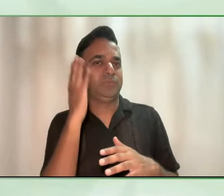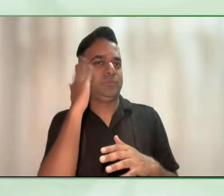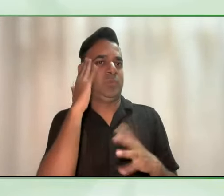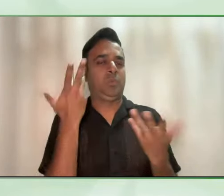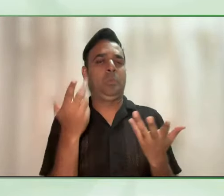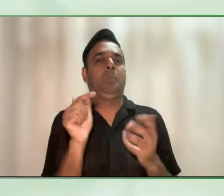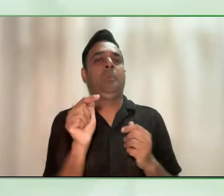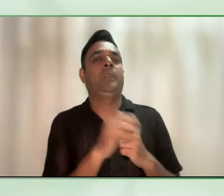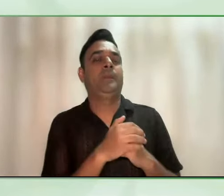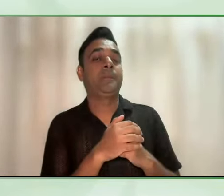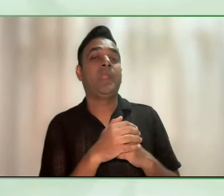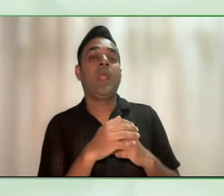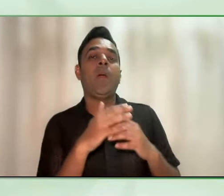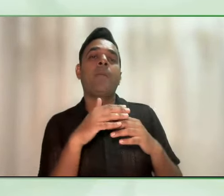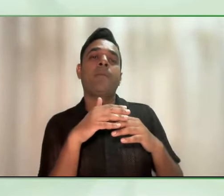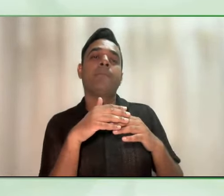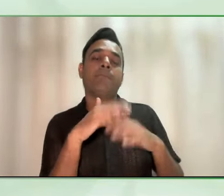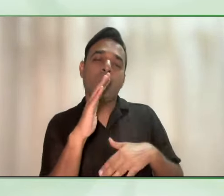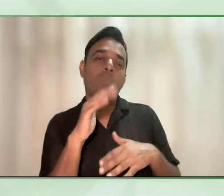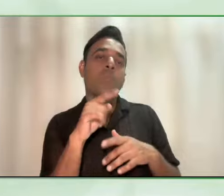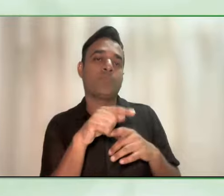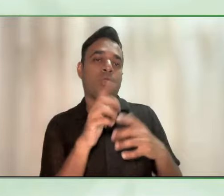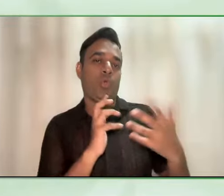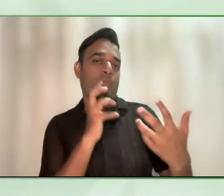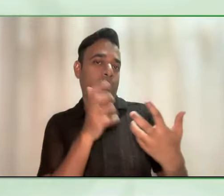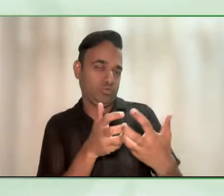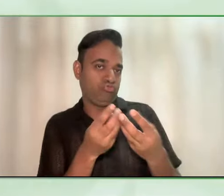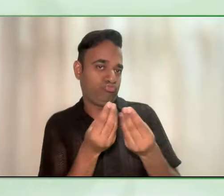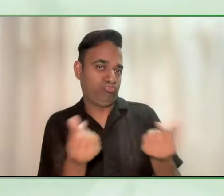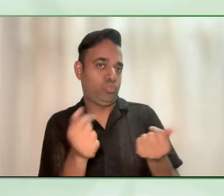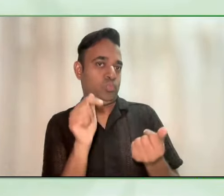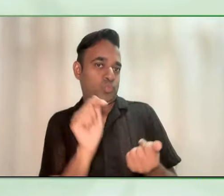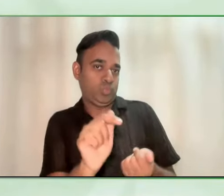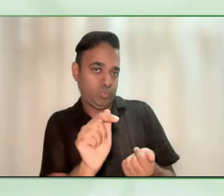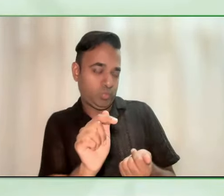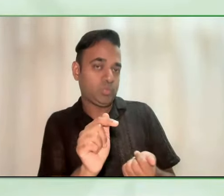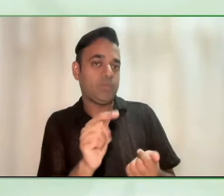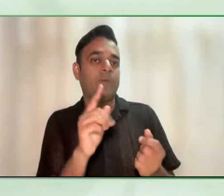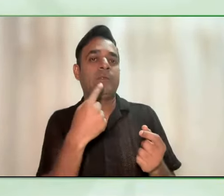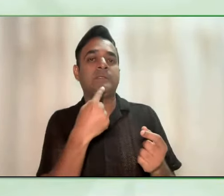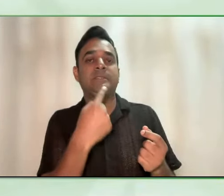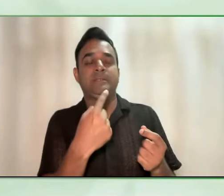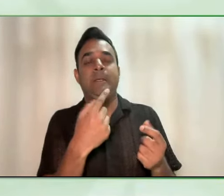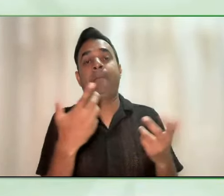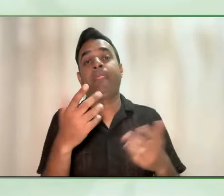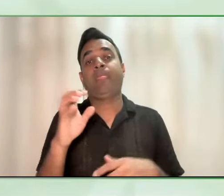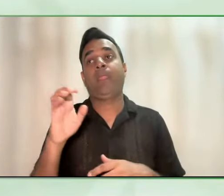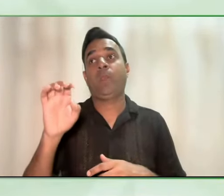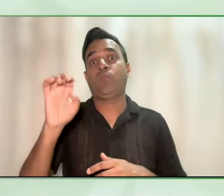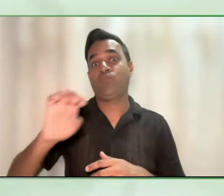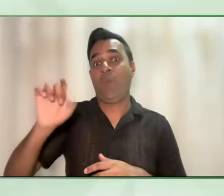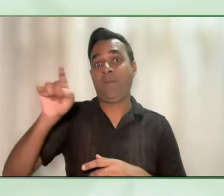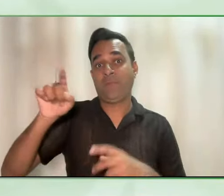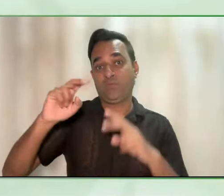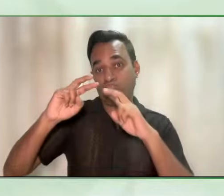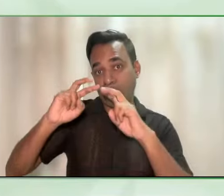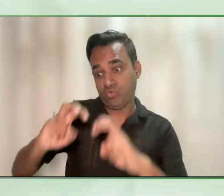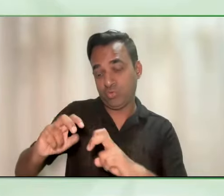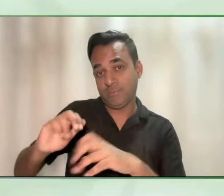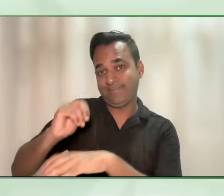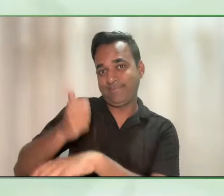resistance to the introduction of assistive technologies for workers with disabilities. More than 90% of